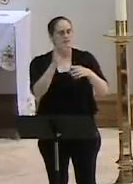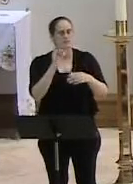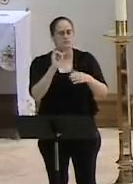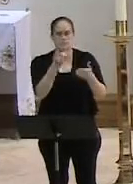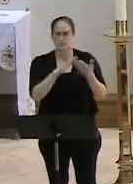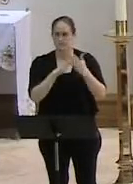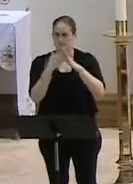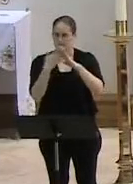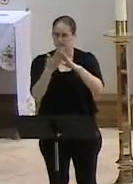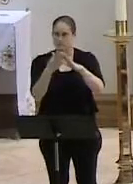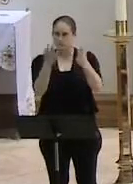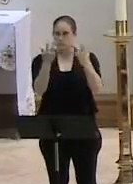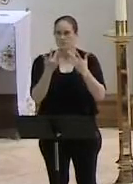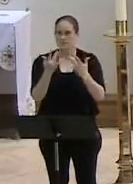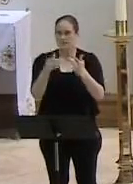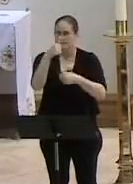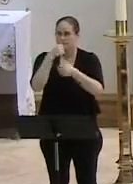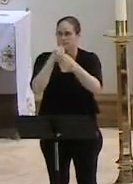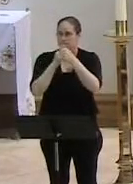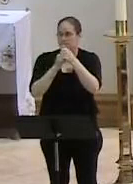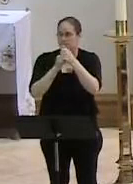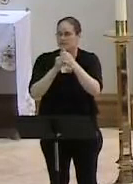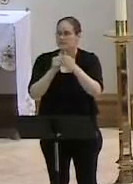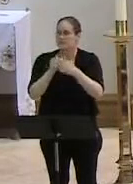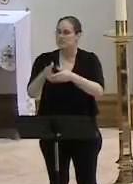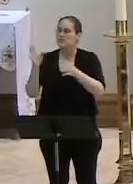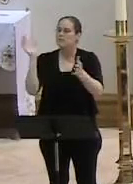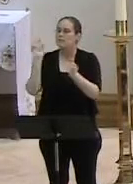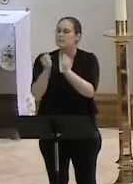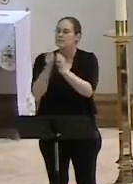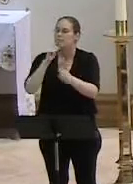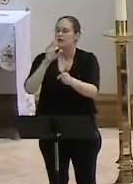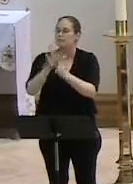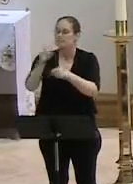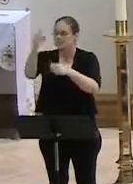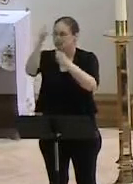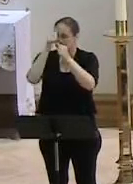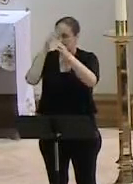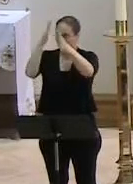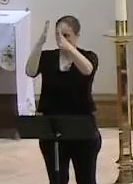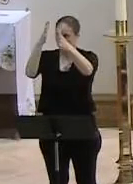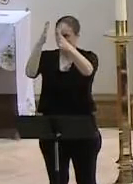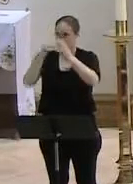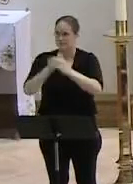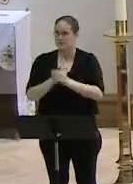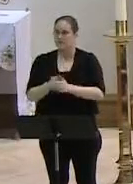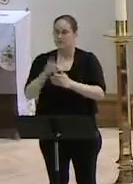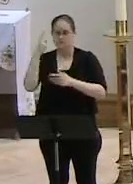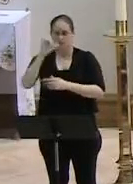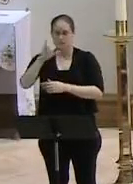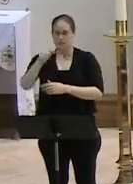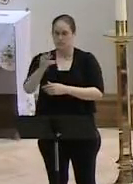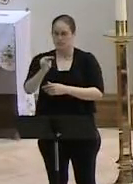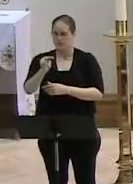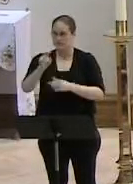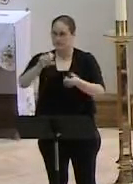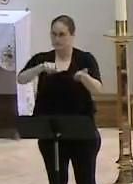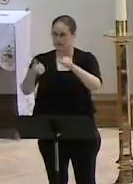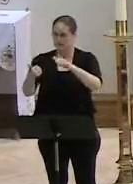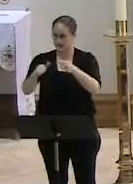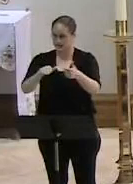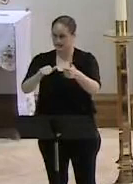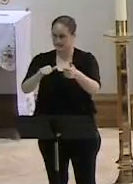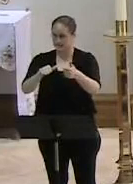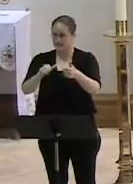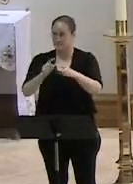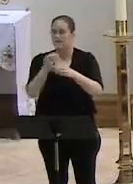Jerusalem, but to wait for the promise of the Father, about which you have heard me speak. For John baptized with water, but